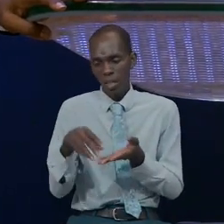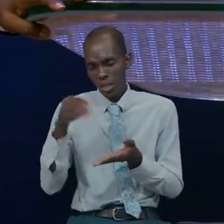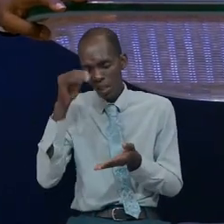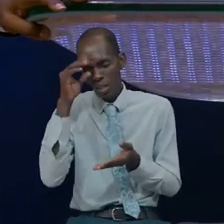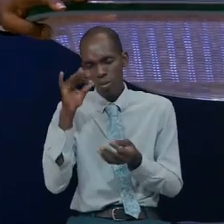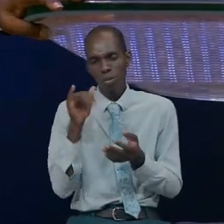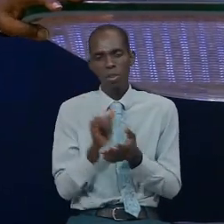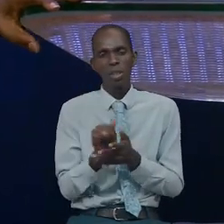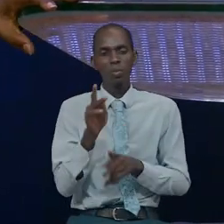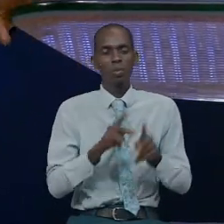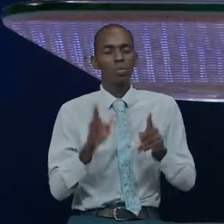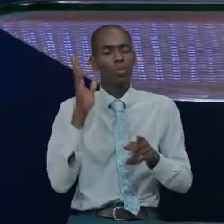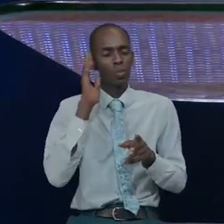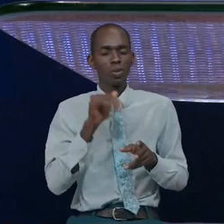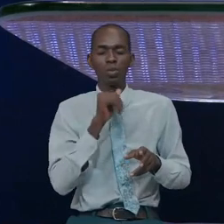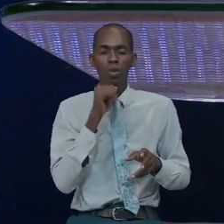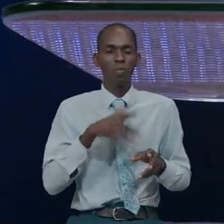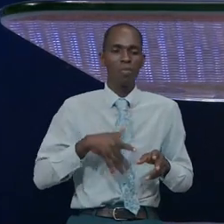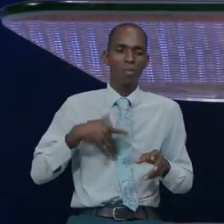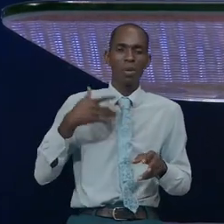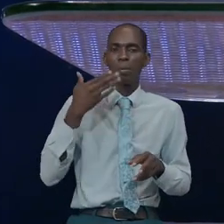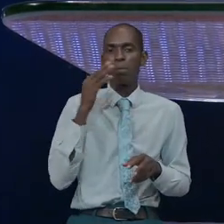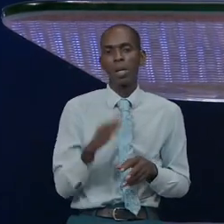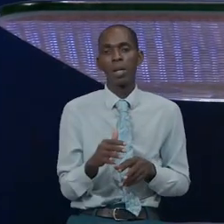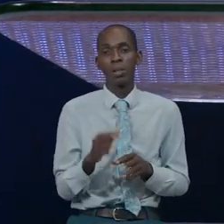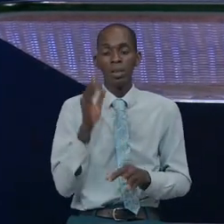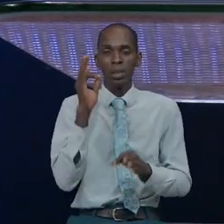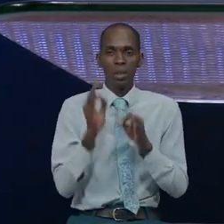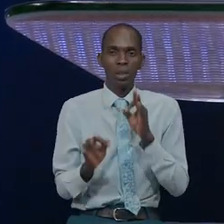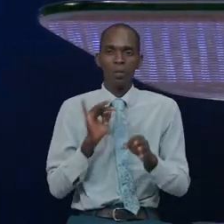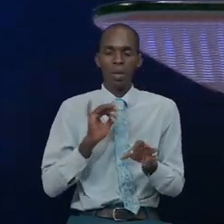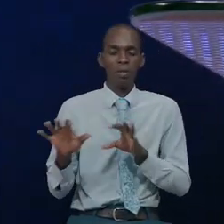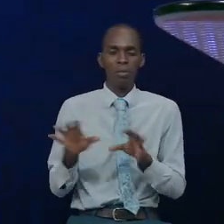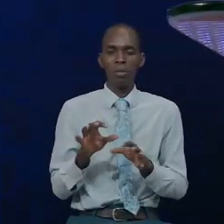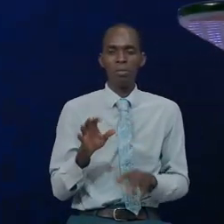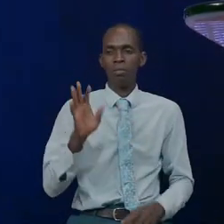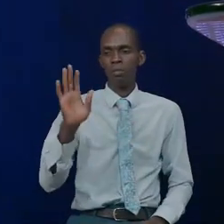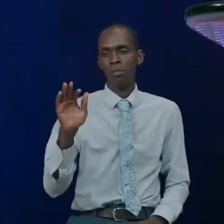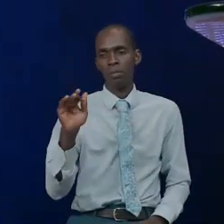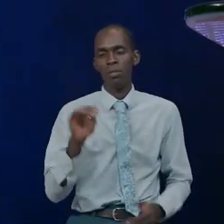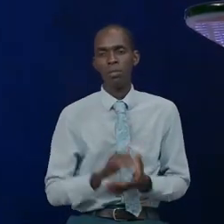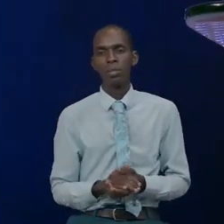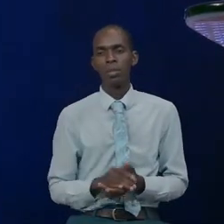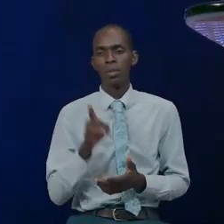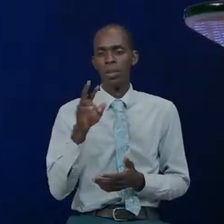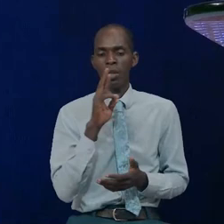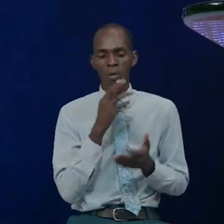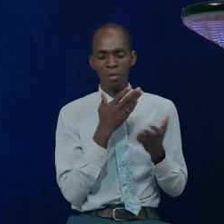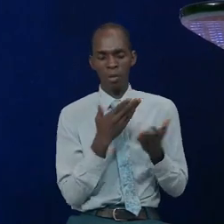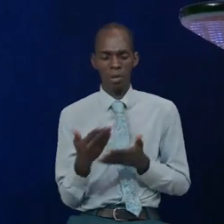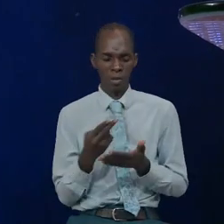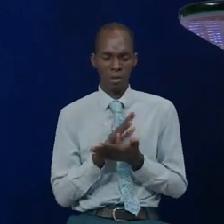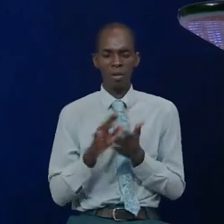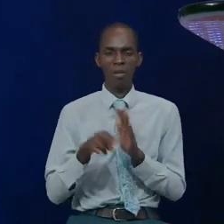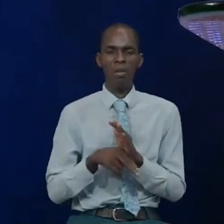not react against them. If I do this, come. You are bringing holiness. You are bringing deeper